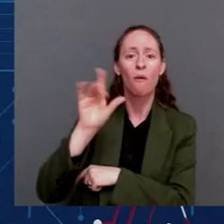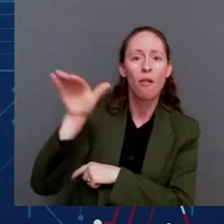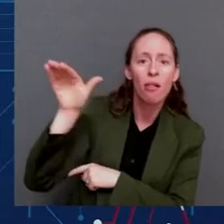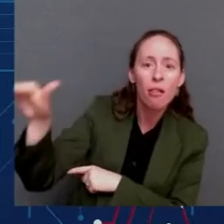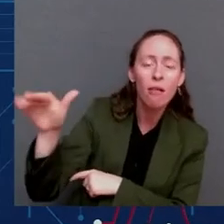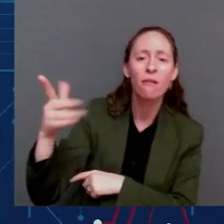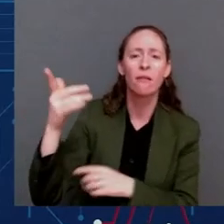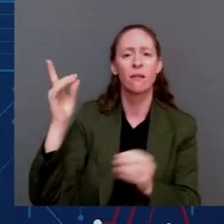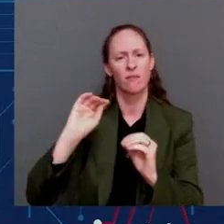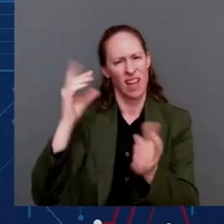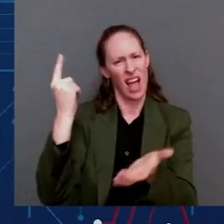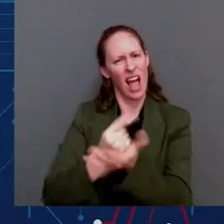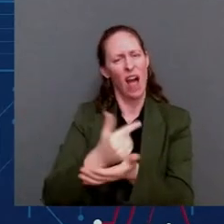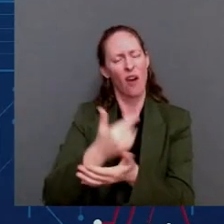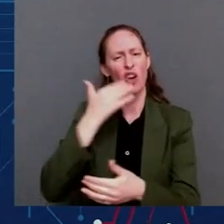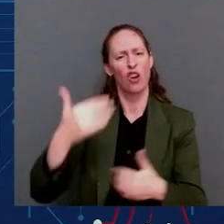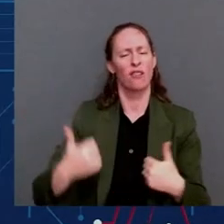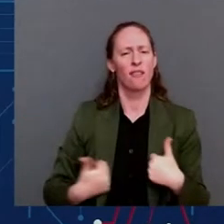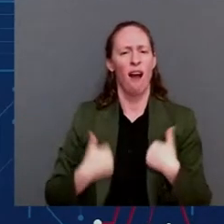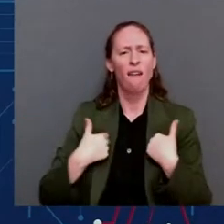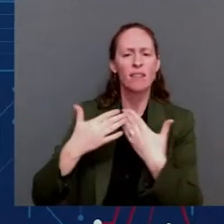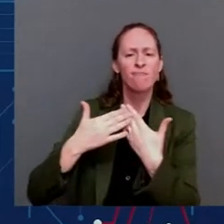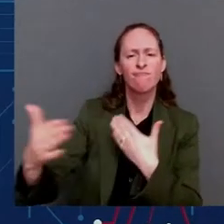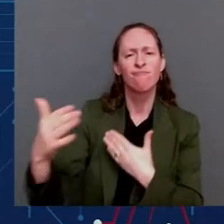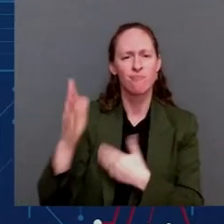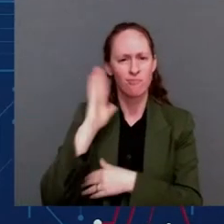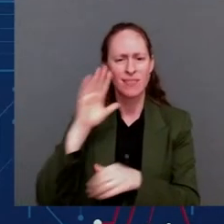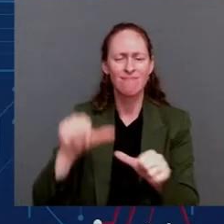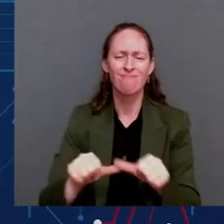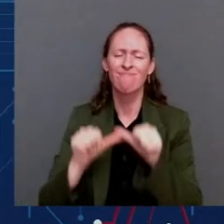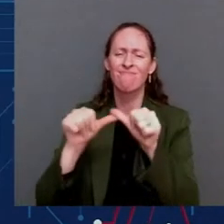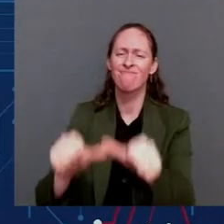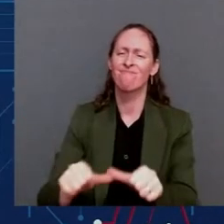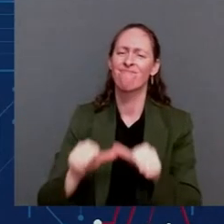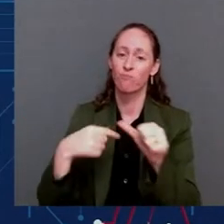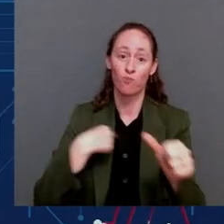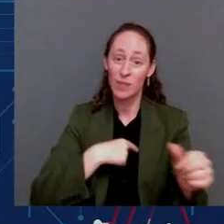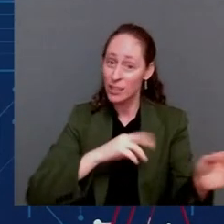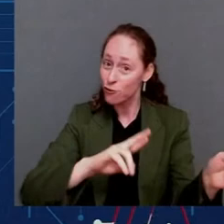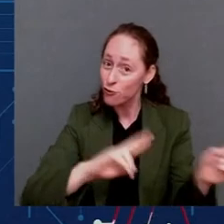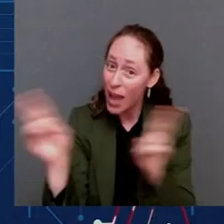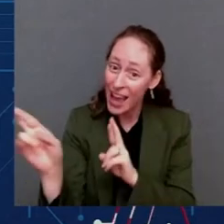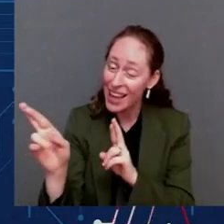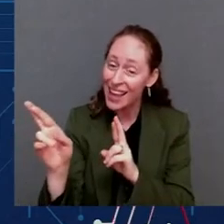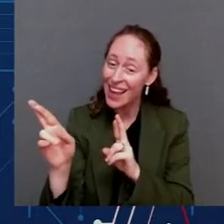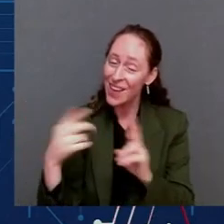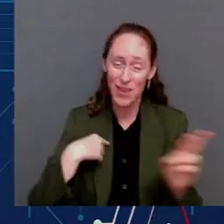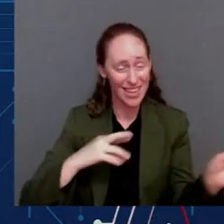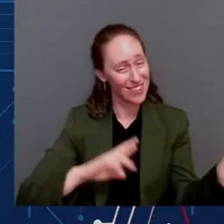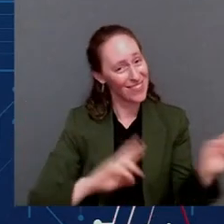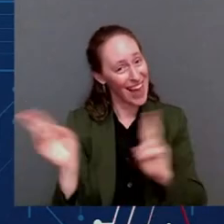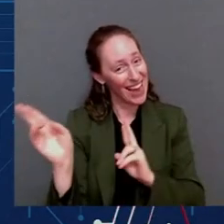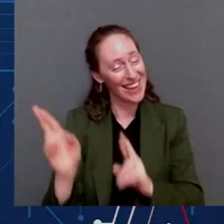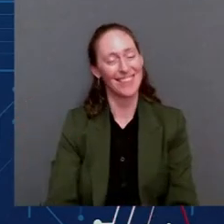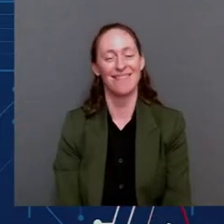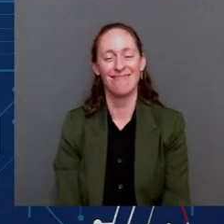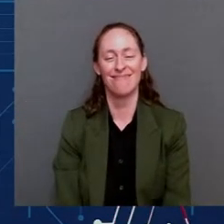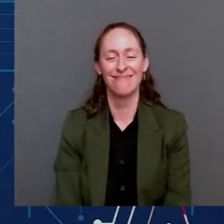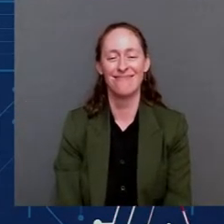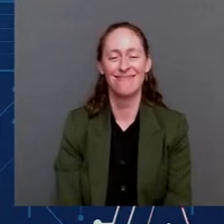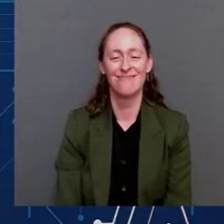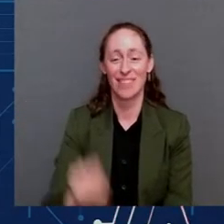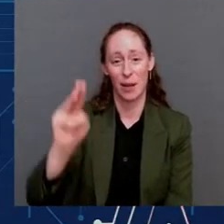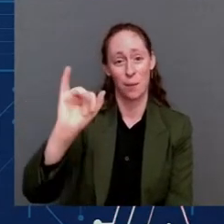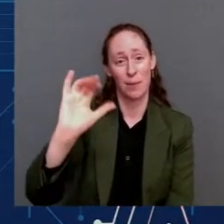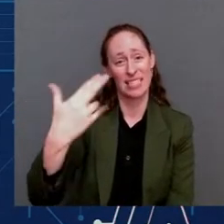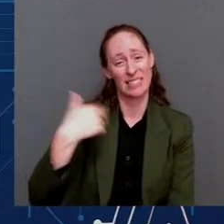do in Michigan. Our spirit of competitiveness and resilience is helping us move Michigan forward. So today, unemployment is